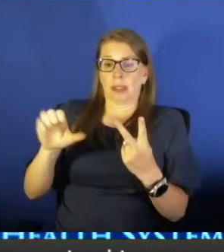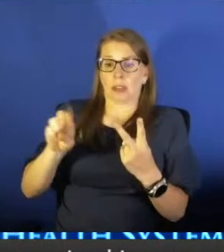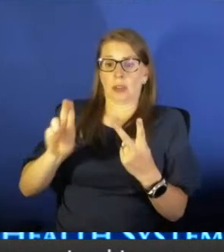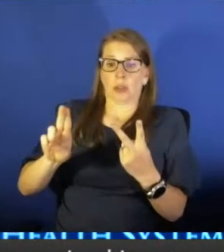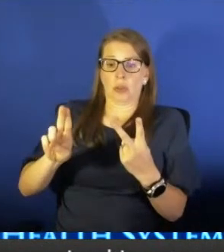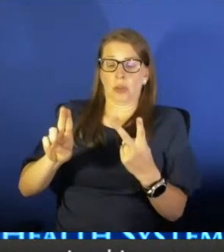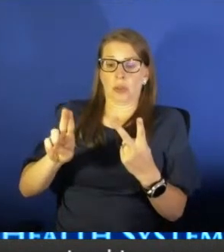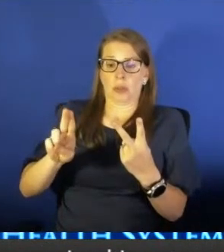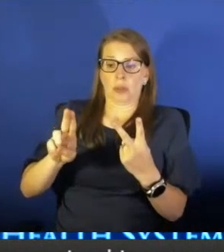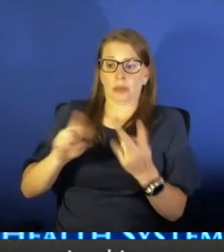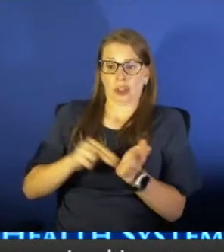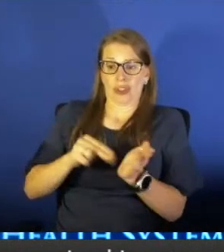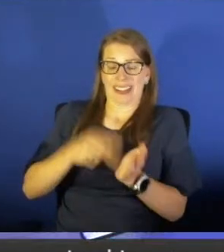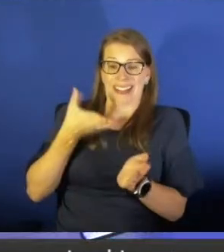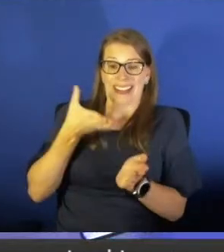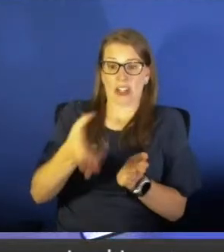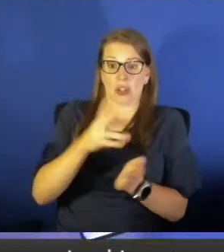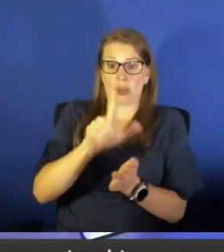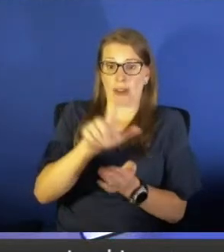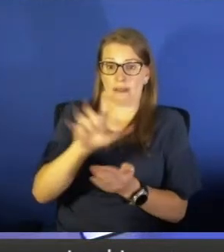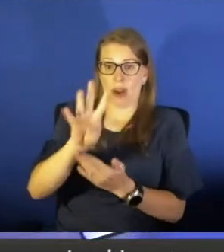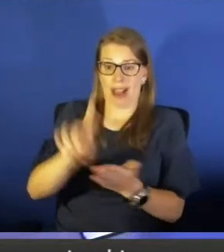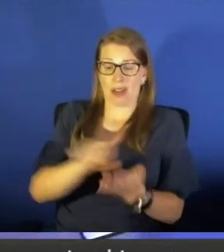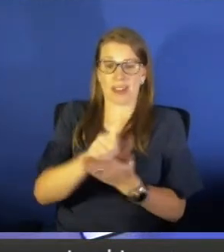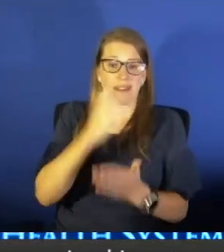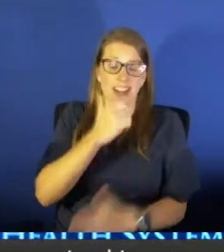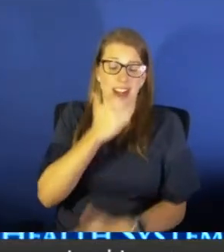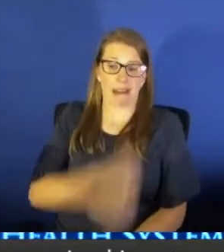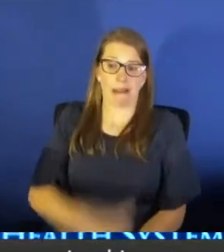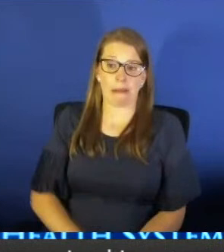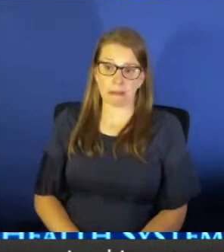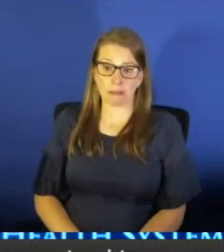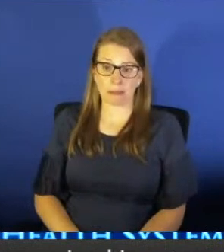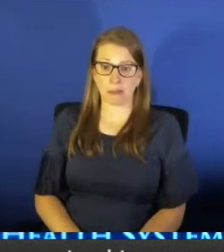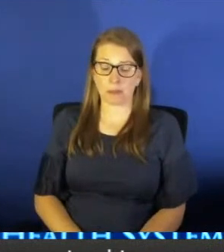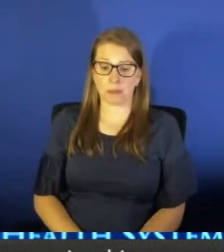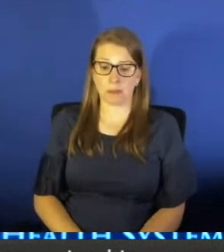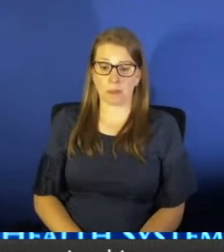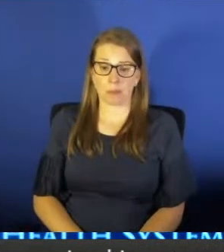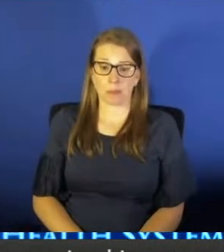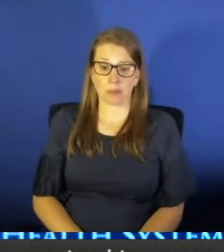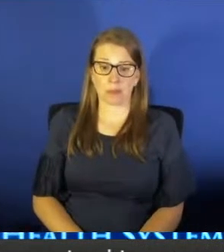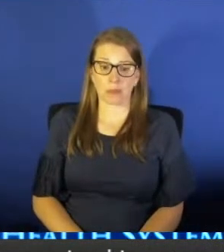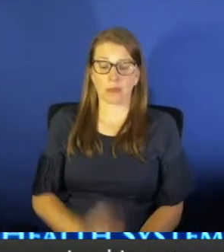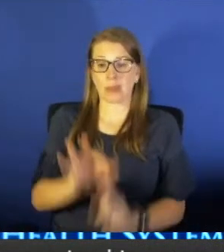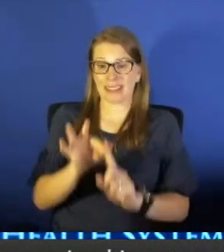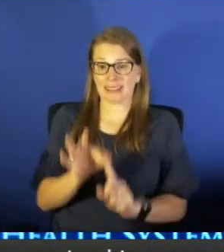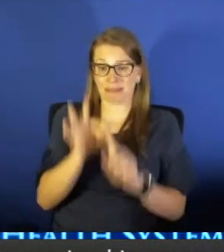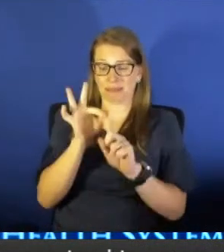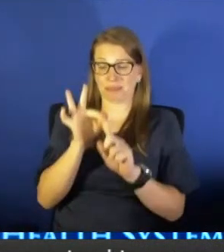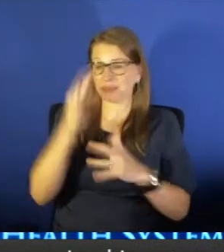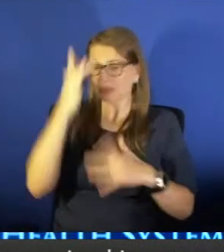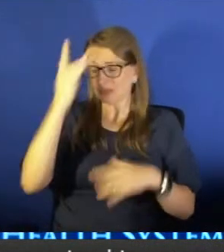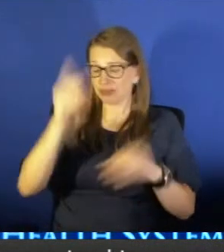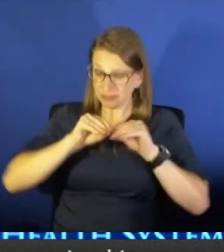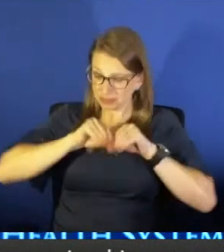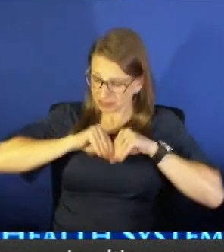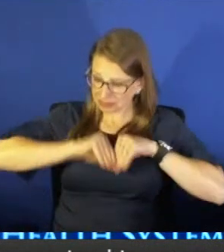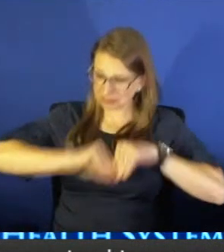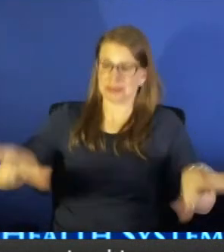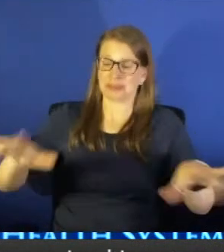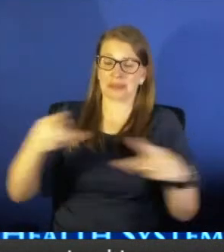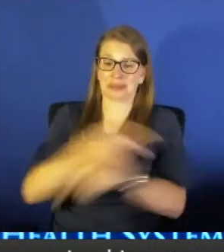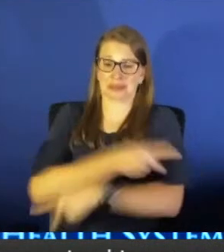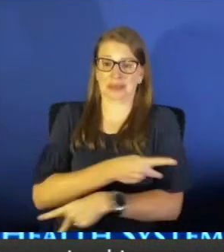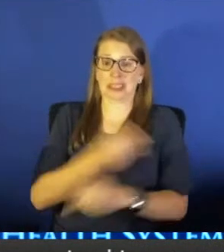time. 24 hours a day. 24 hours a day. And especially in the height of the pandemic when they came in still